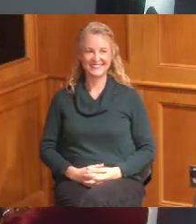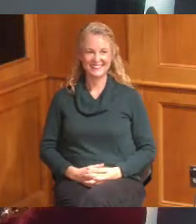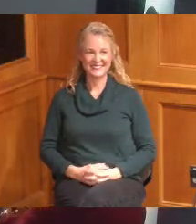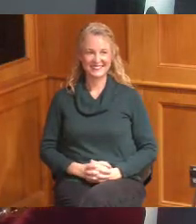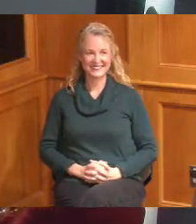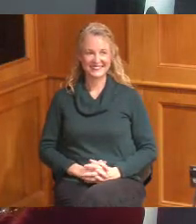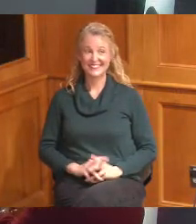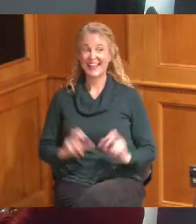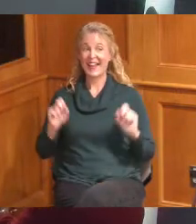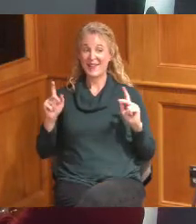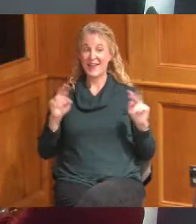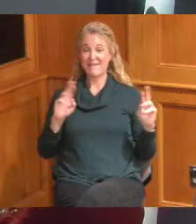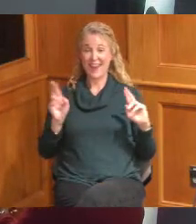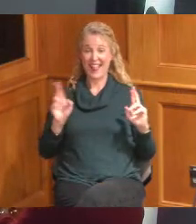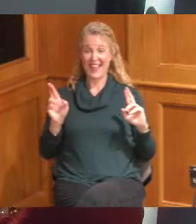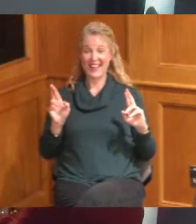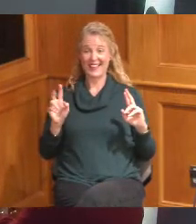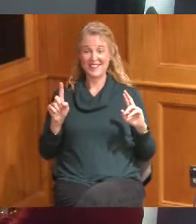Okay, all right, we're gonna go right here. 1,